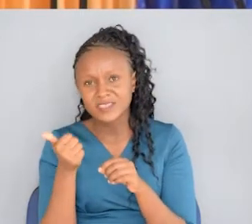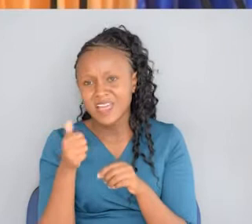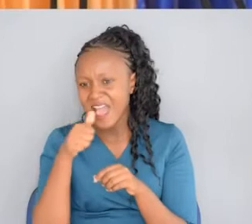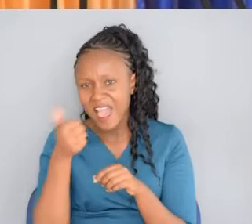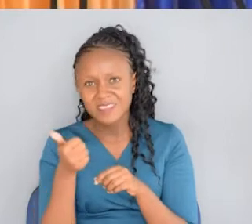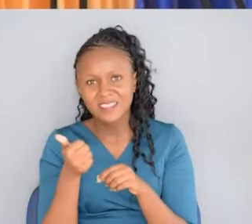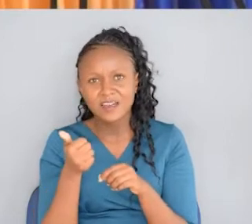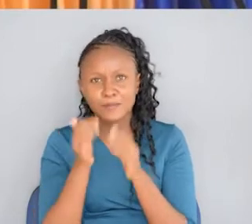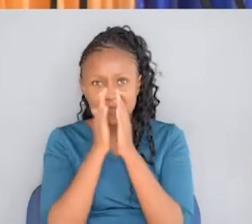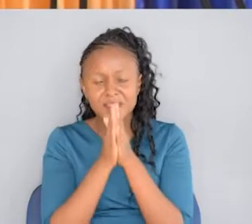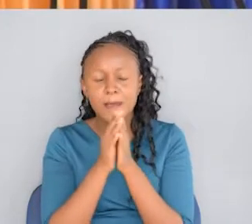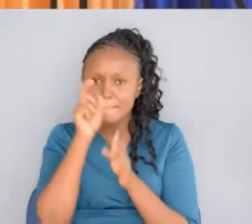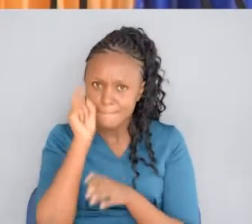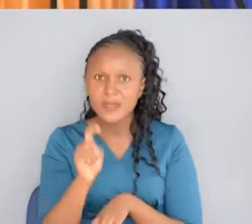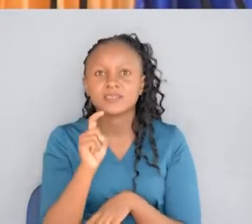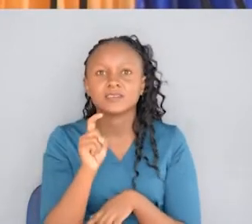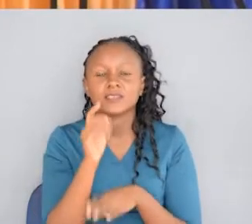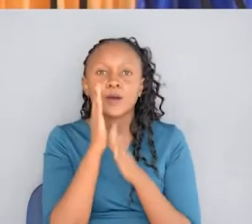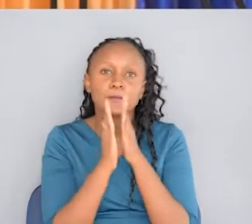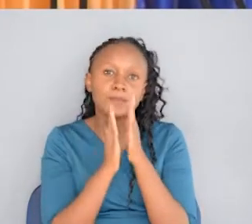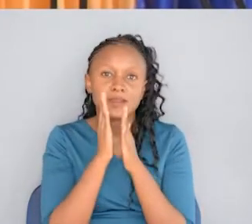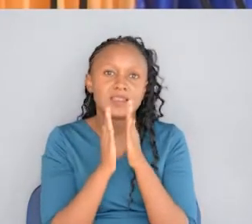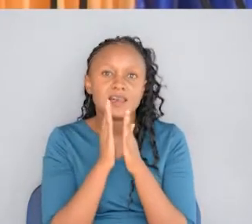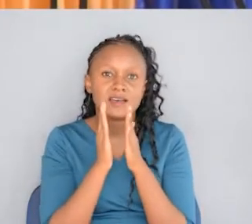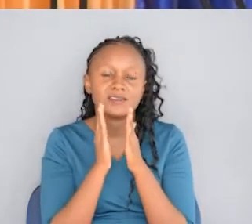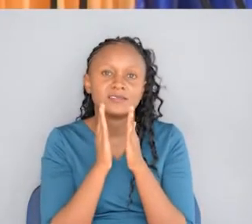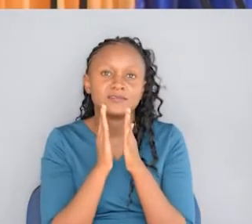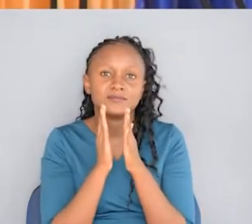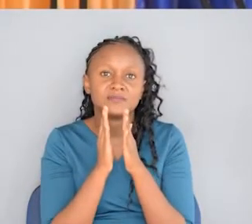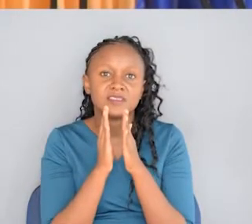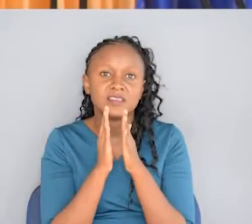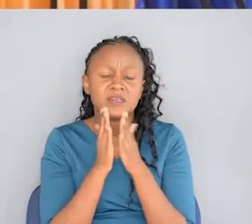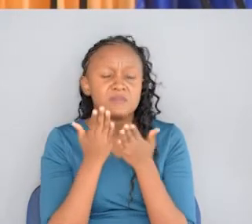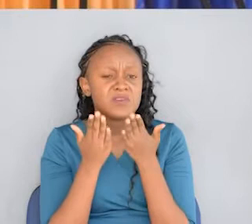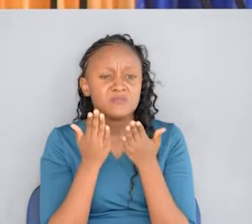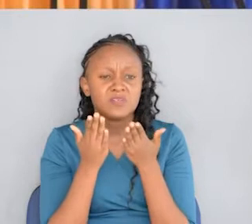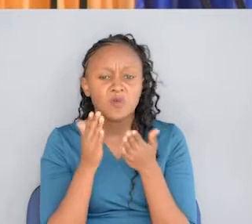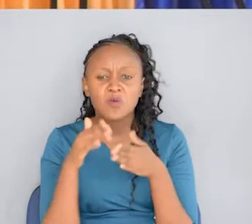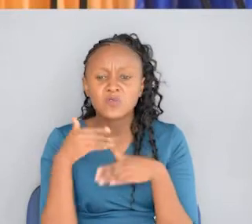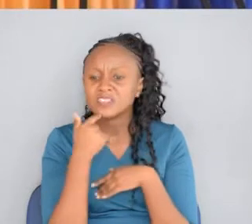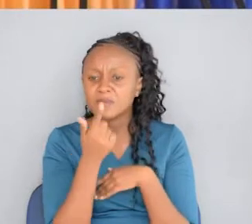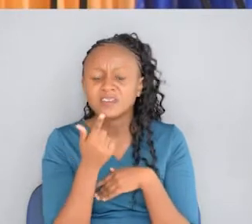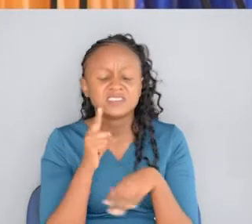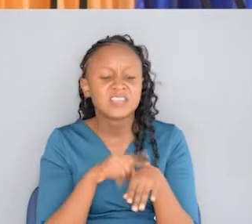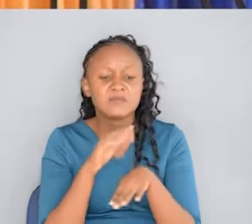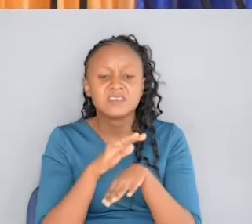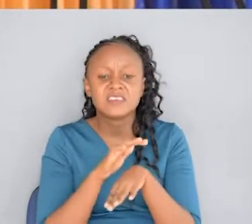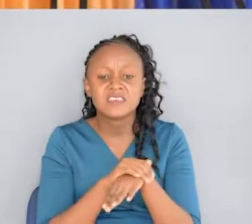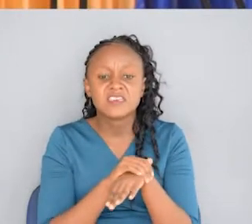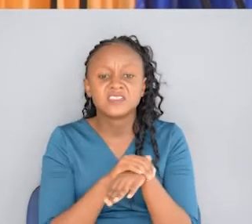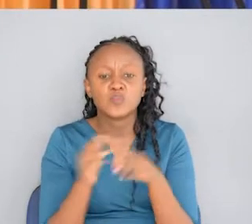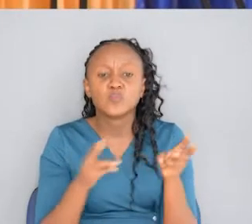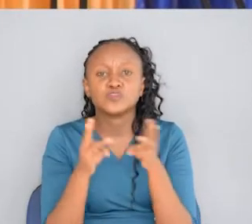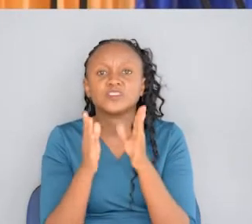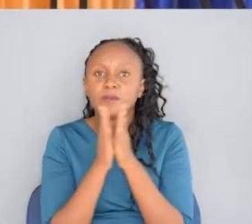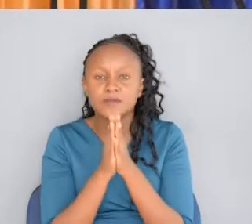leave our prayers to chance. Ati wakati tu nitapata time, nitaomba. You know, because most of the time, it ends up